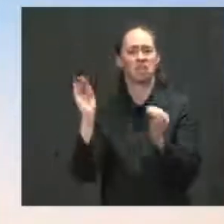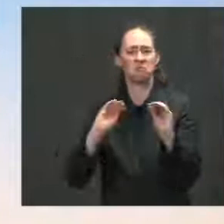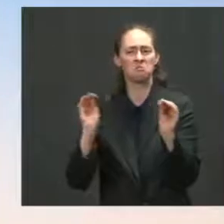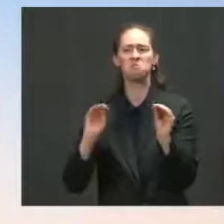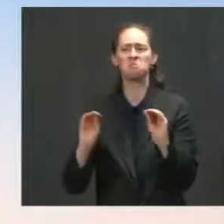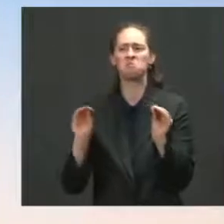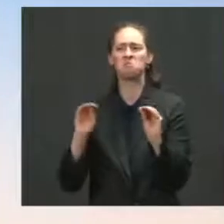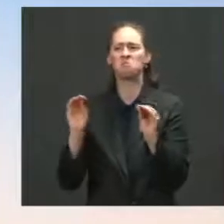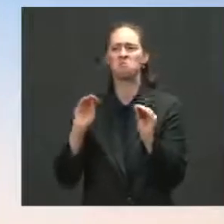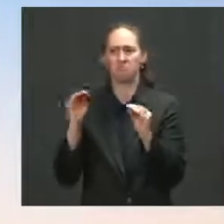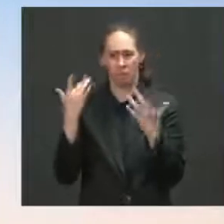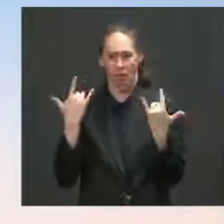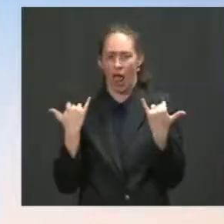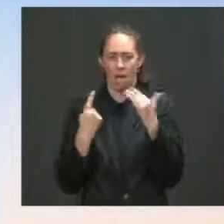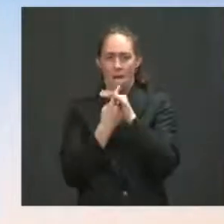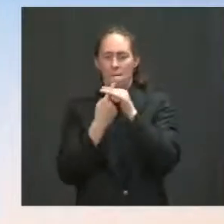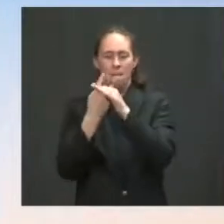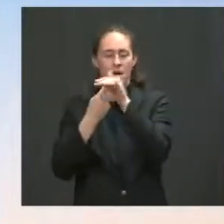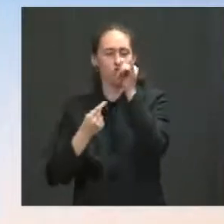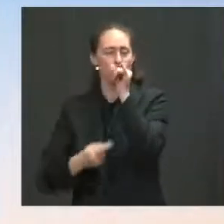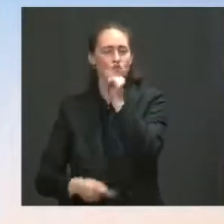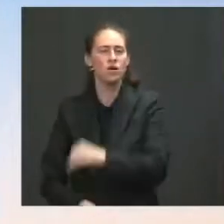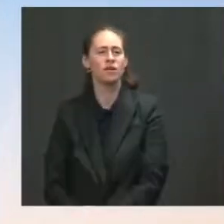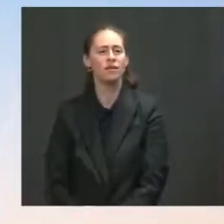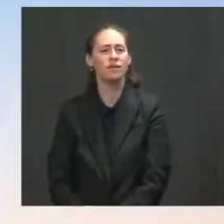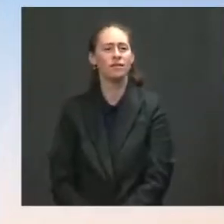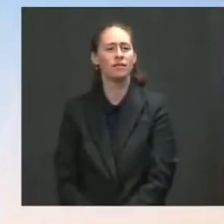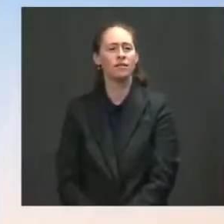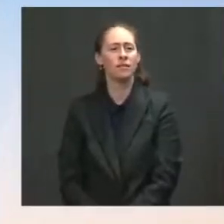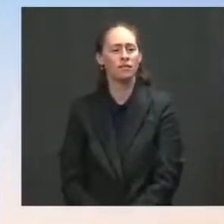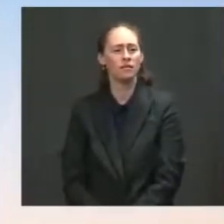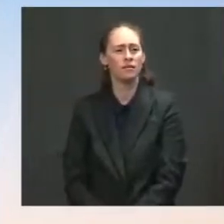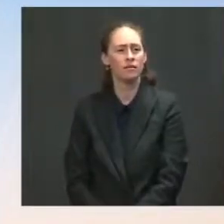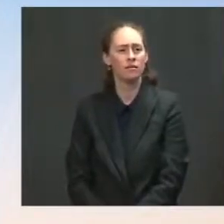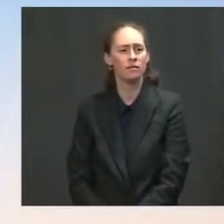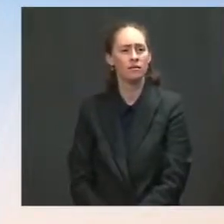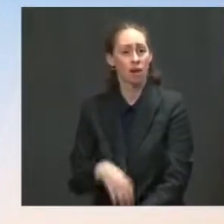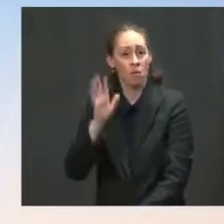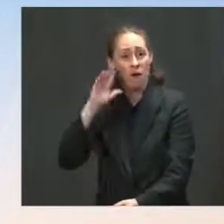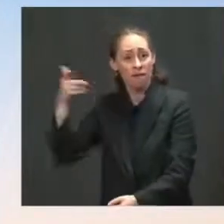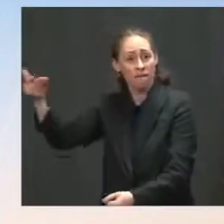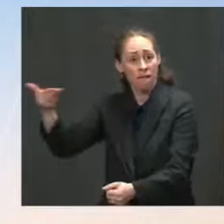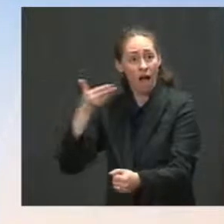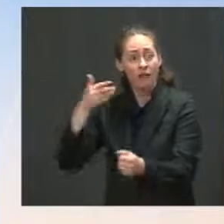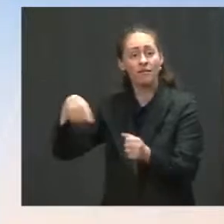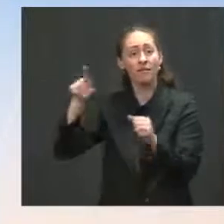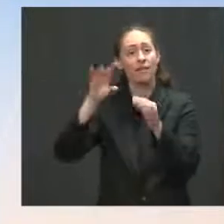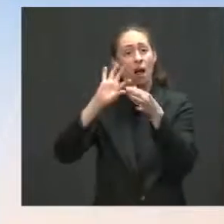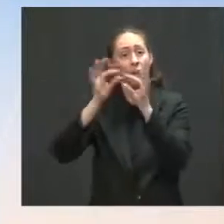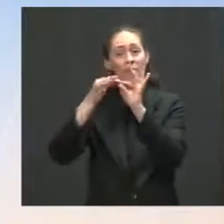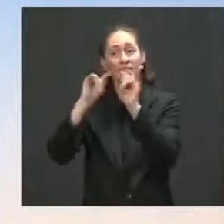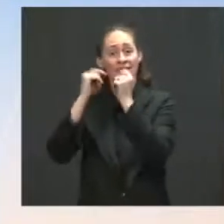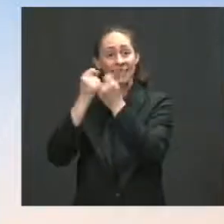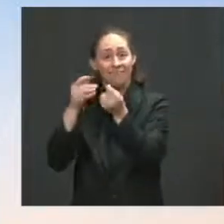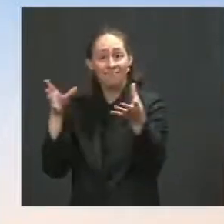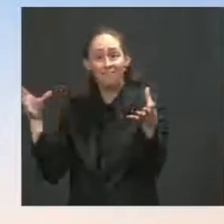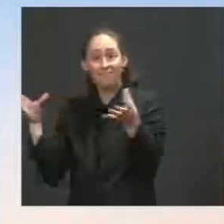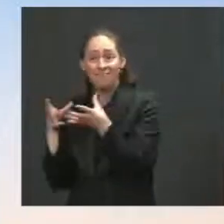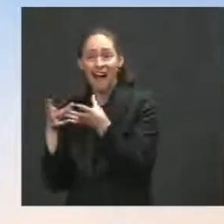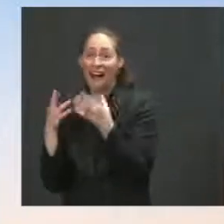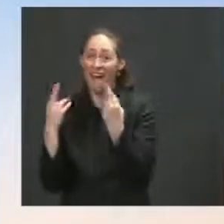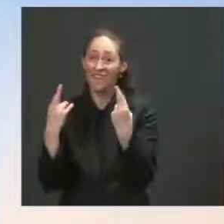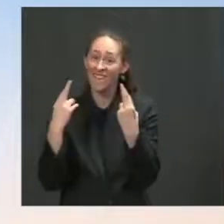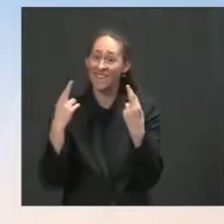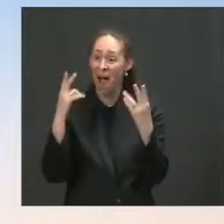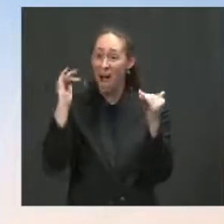visiting post-Olympics? I hope so. They're invited. I'm inviting them here to my house, anywhere you want to come. I hope so. I